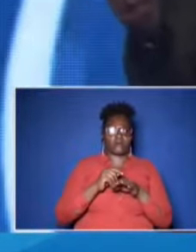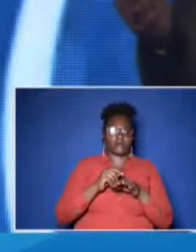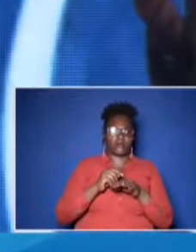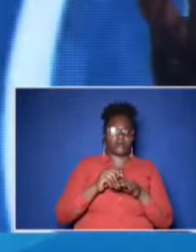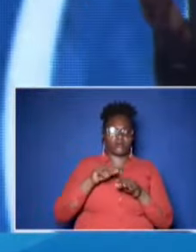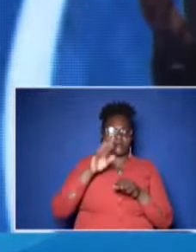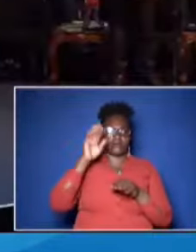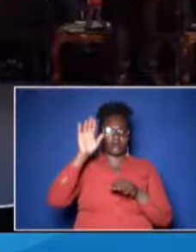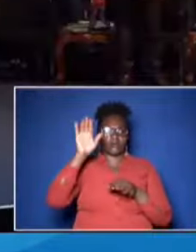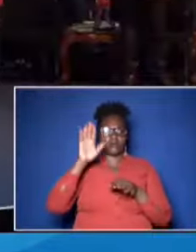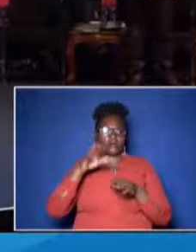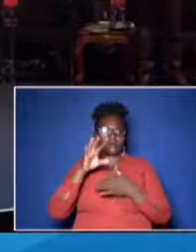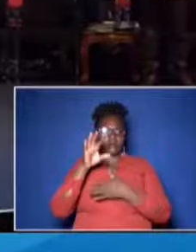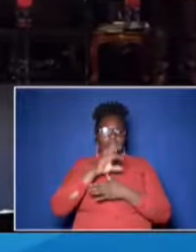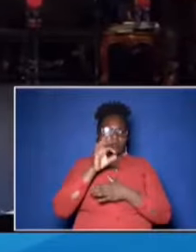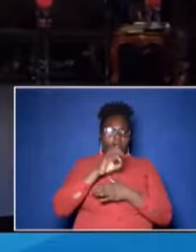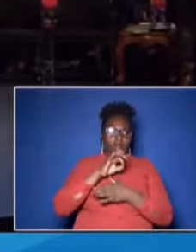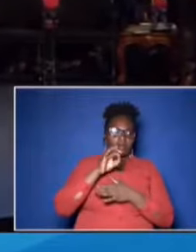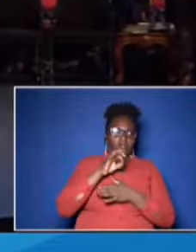your